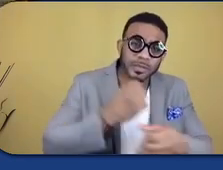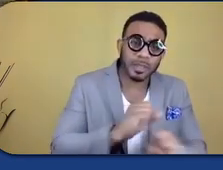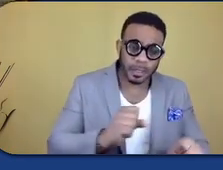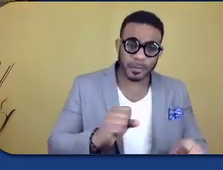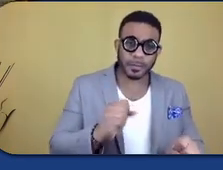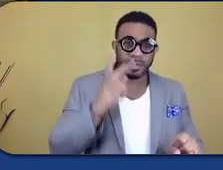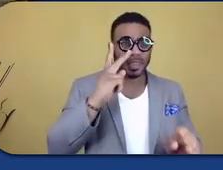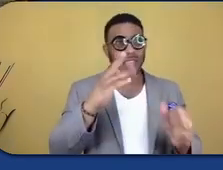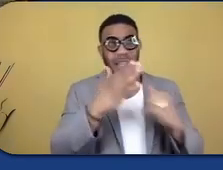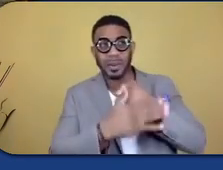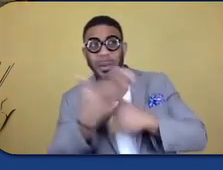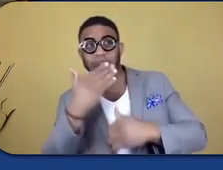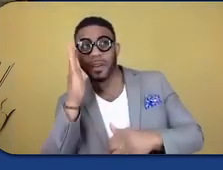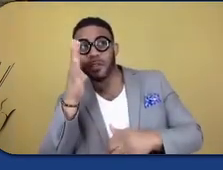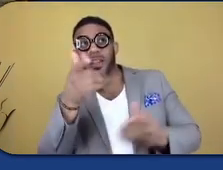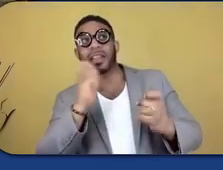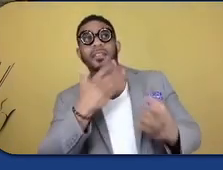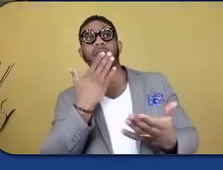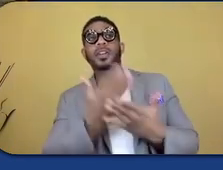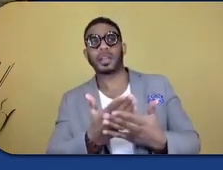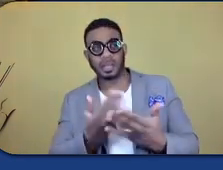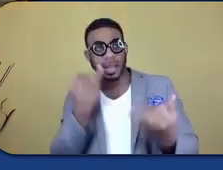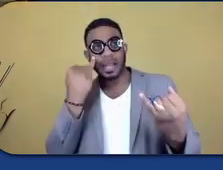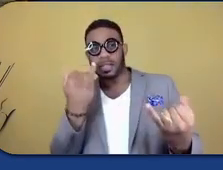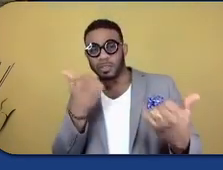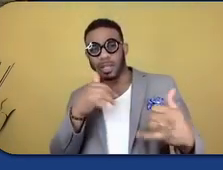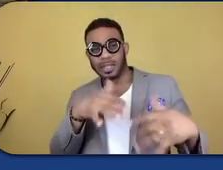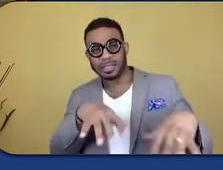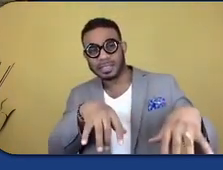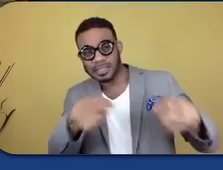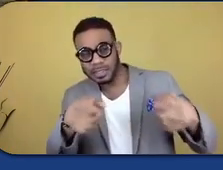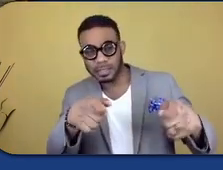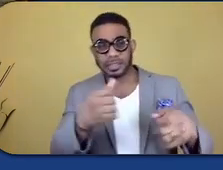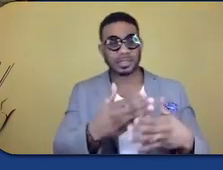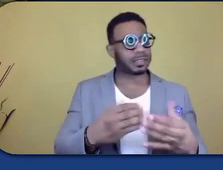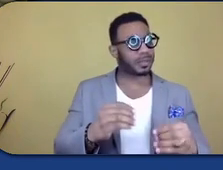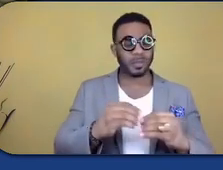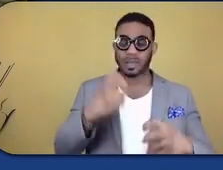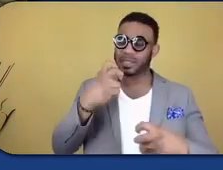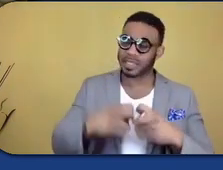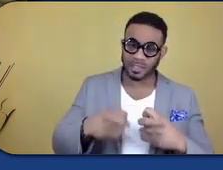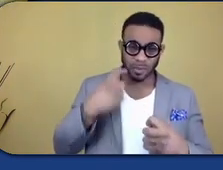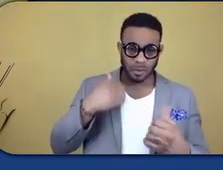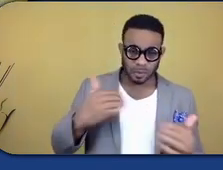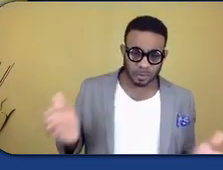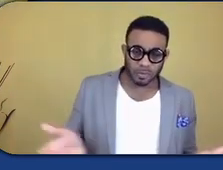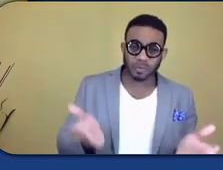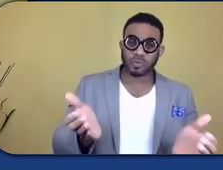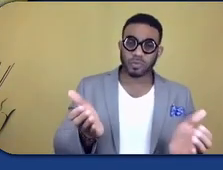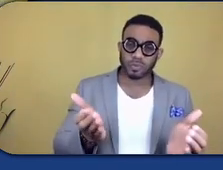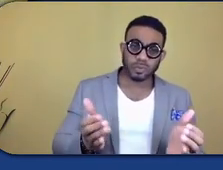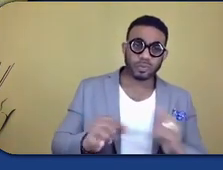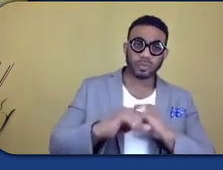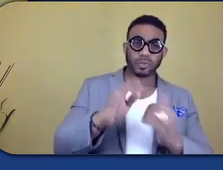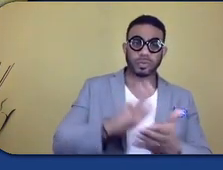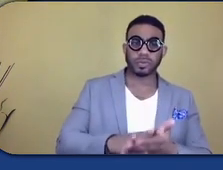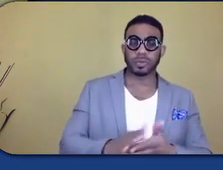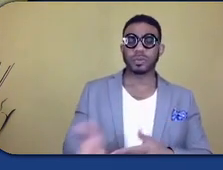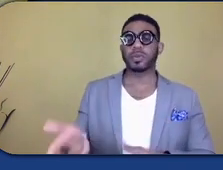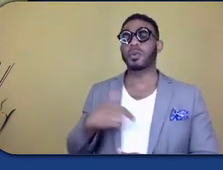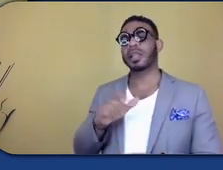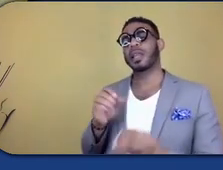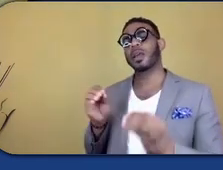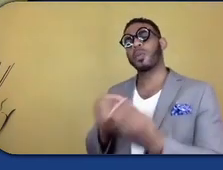better future, it gives us some breathing space to try to tackle some of these much more difficult and enduring problems. We need more